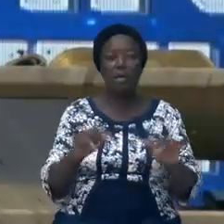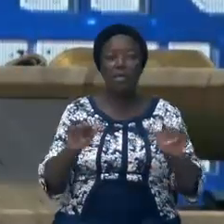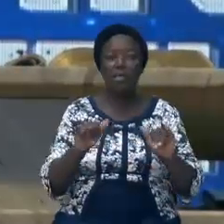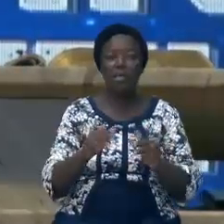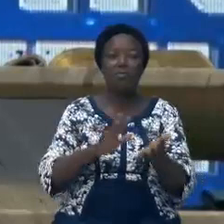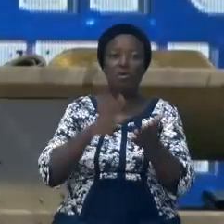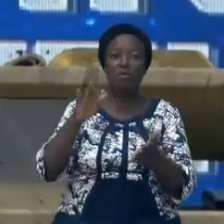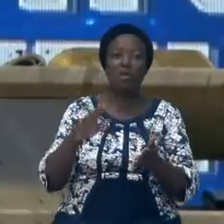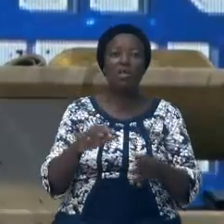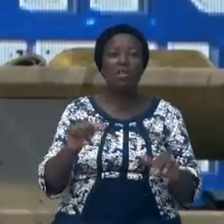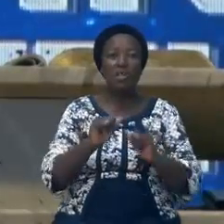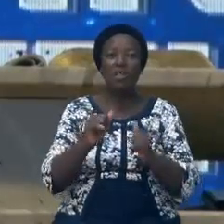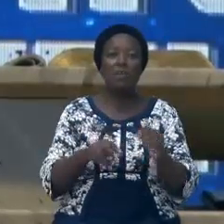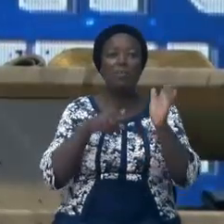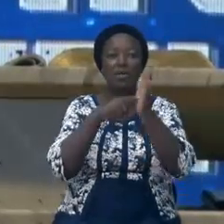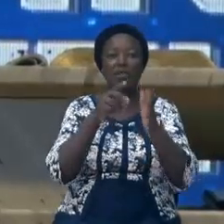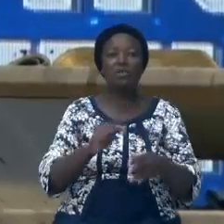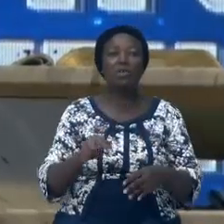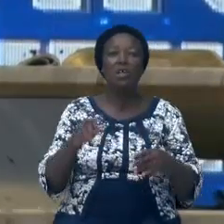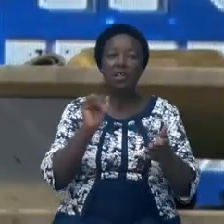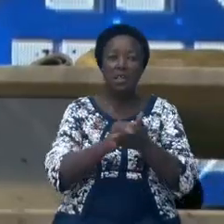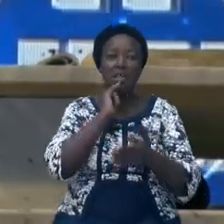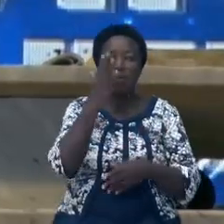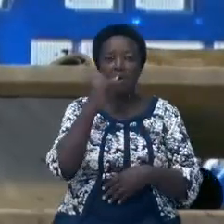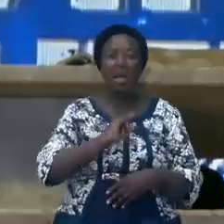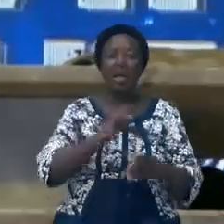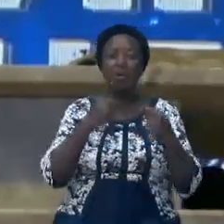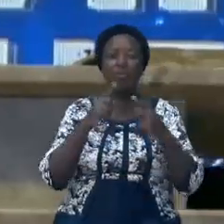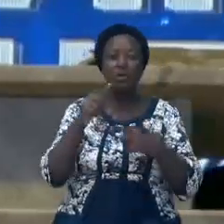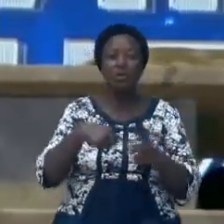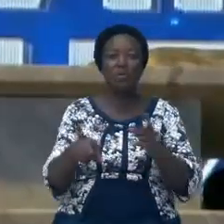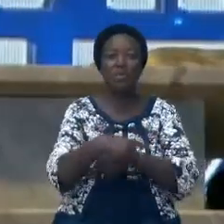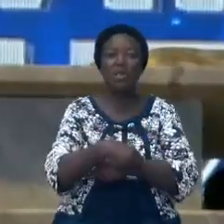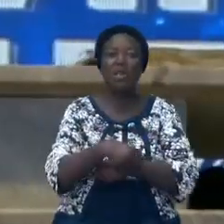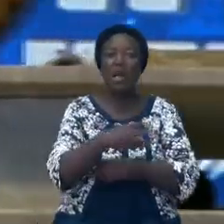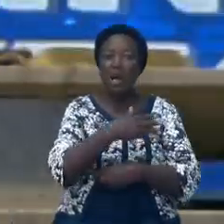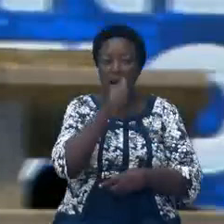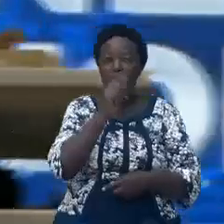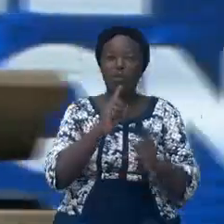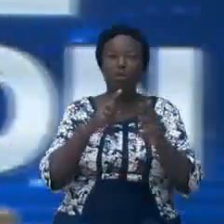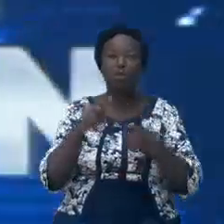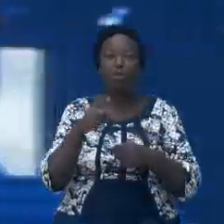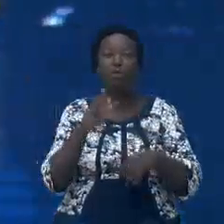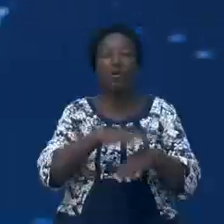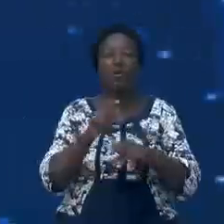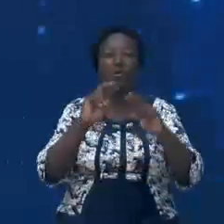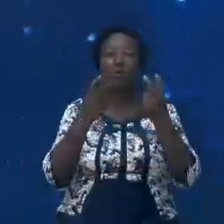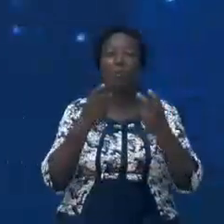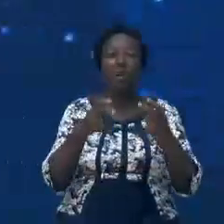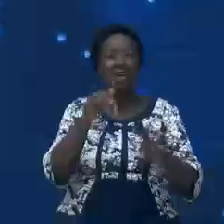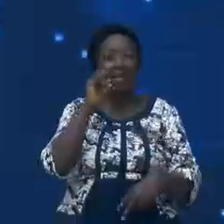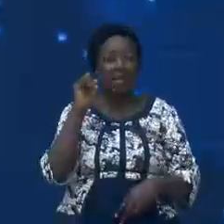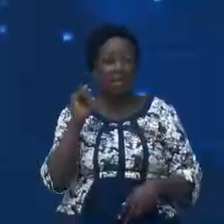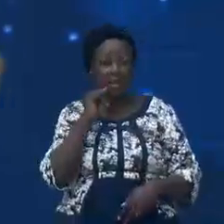power. The same glory. And the same manifestation. That's why I come to you